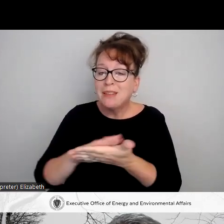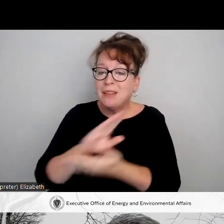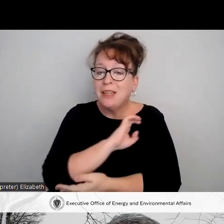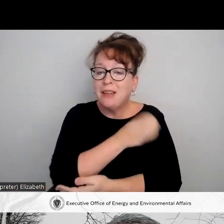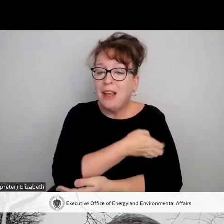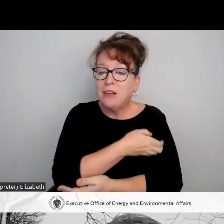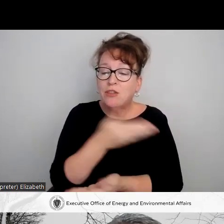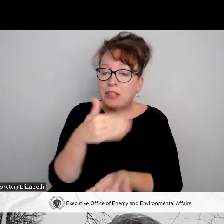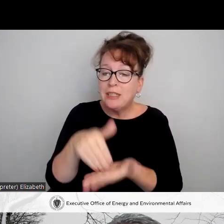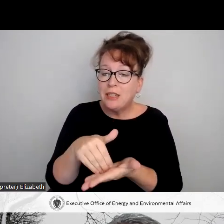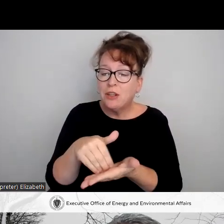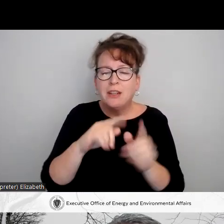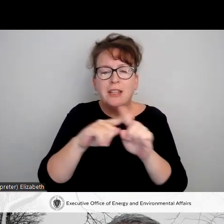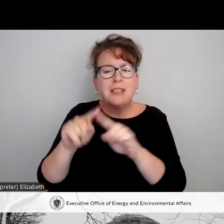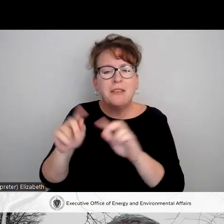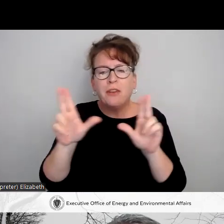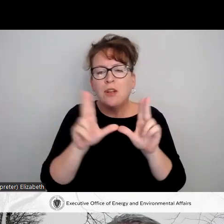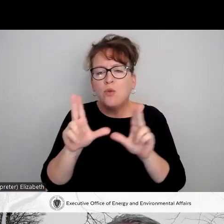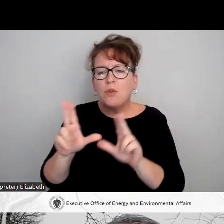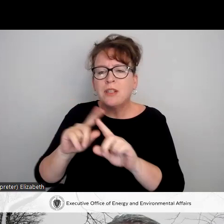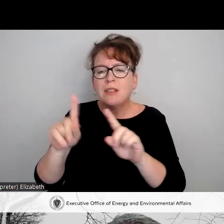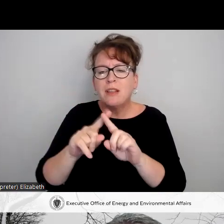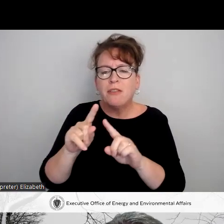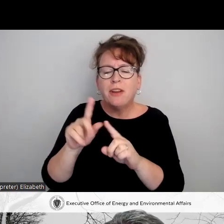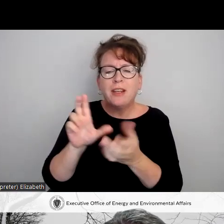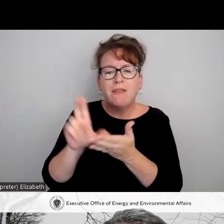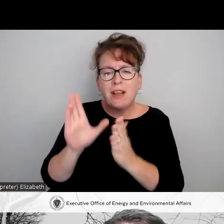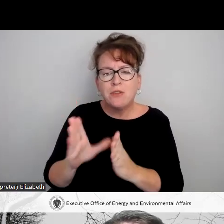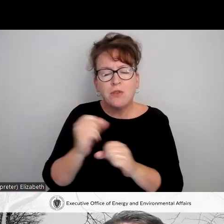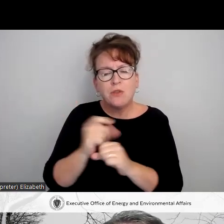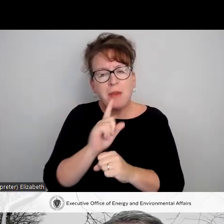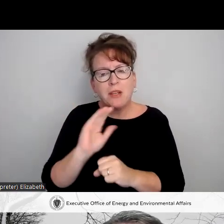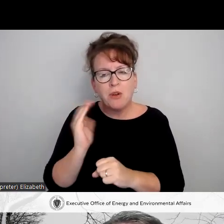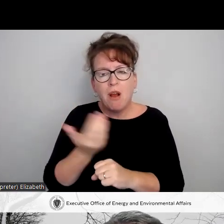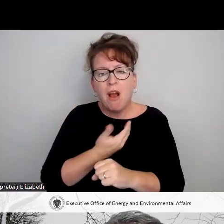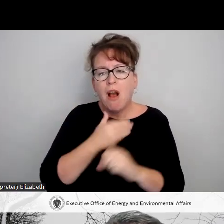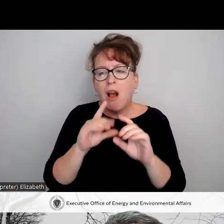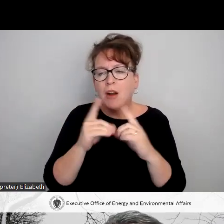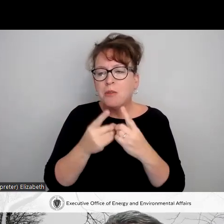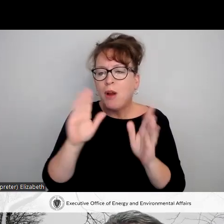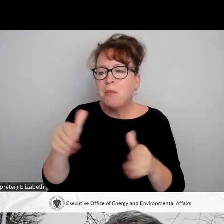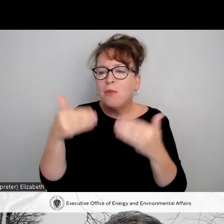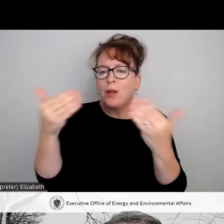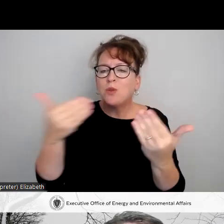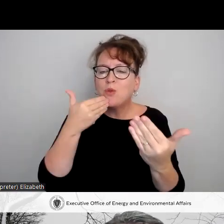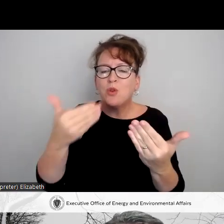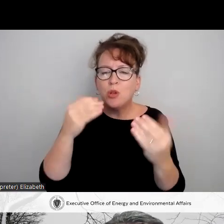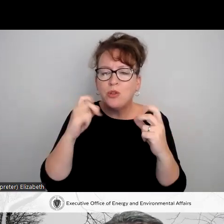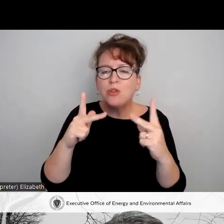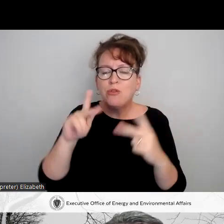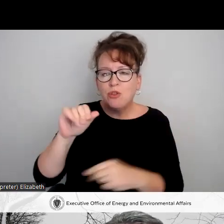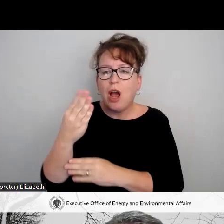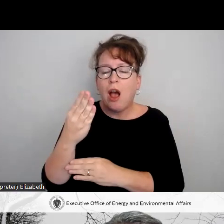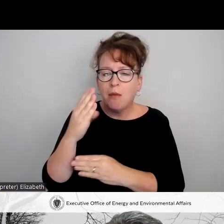labor unions, and other stakeholders to ensure that our decarbonization provides good job opportunities for our gas